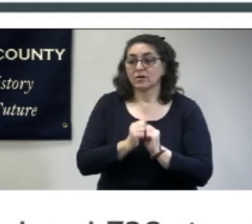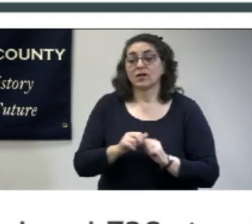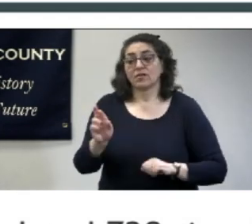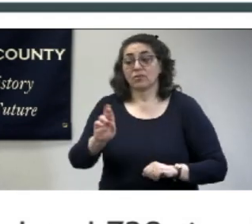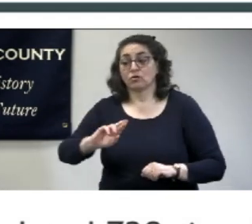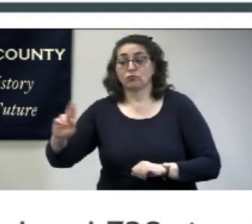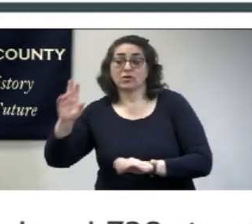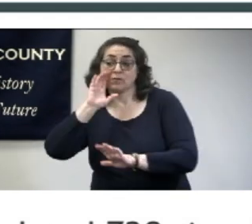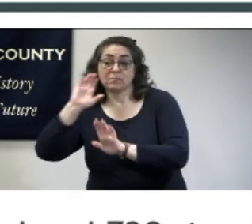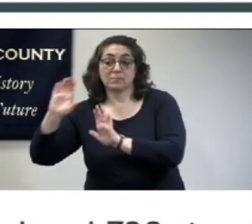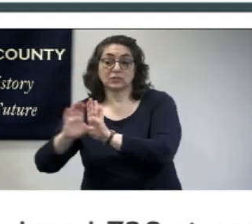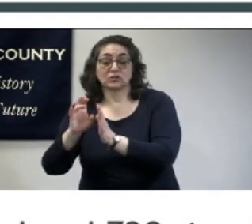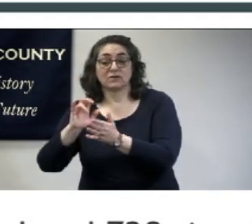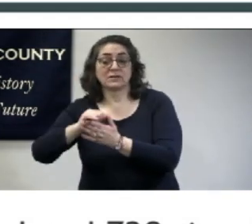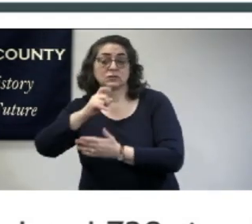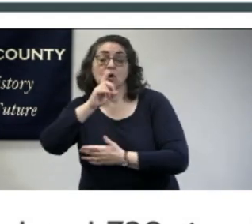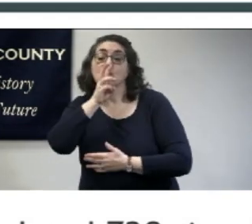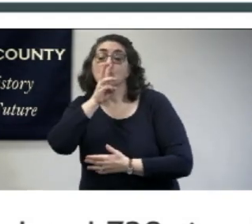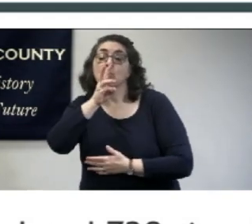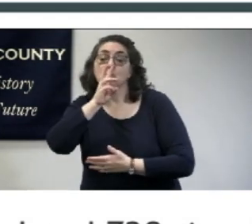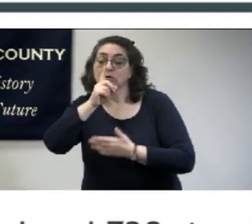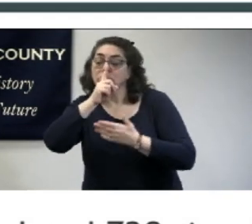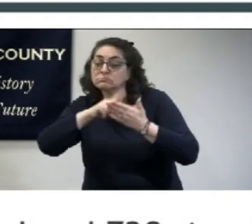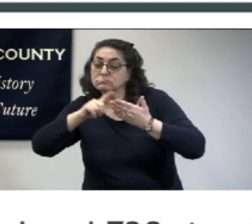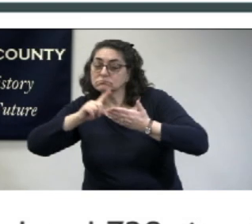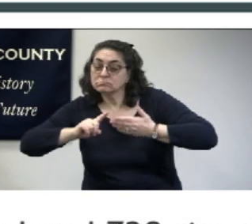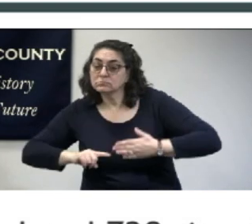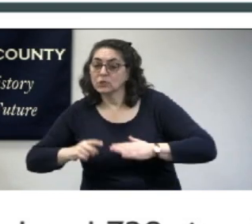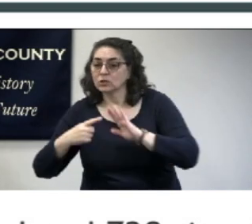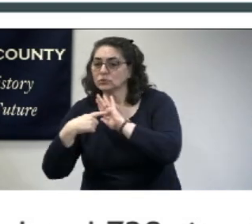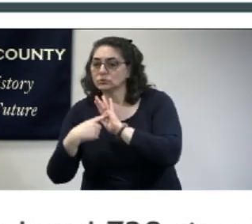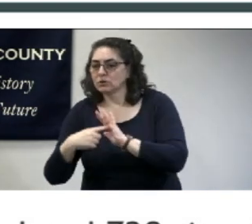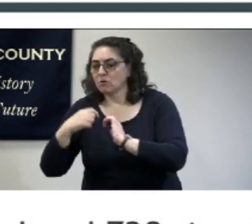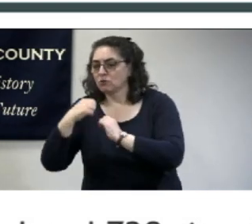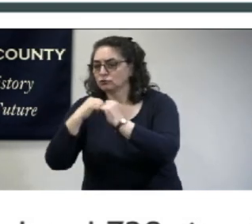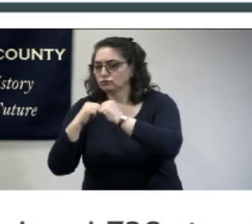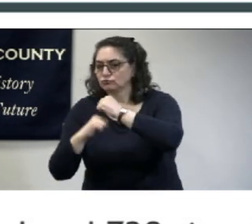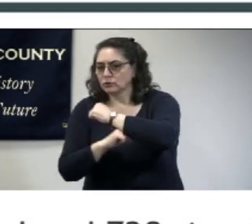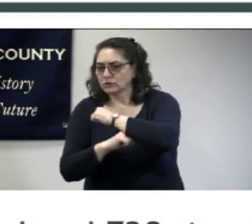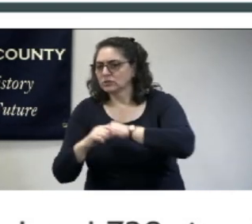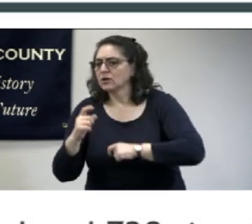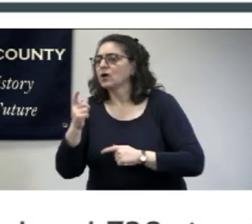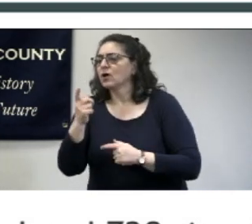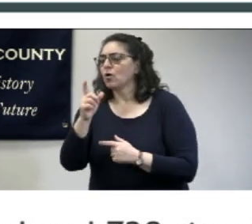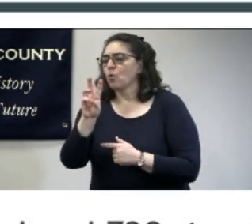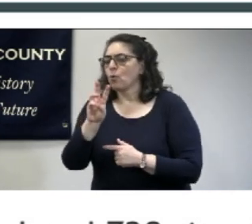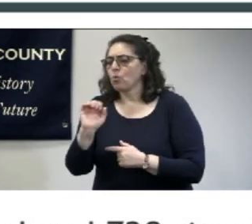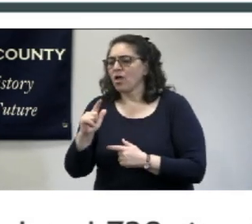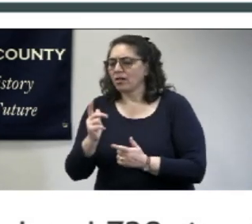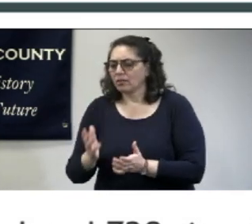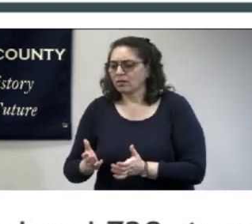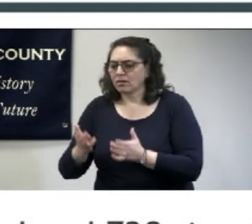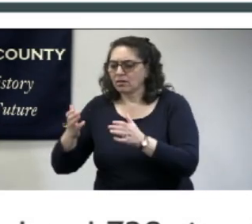inspection, so that's just showing the infrastructure of where the well is coming into the facility.